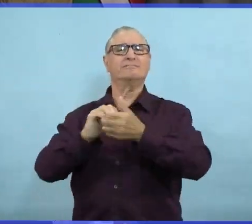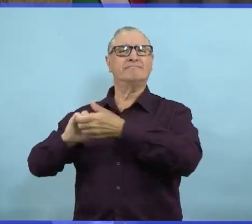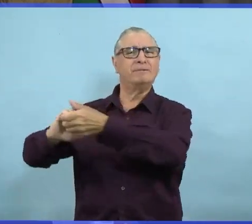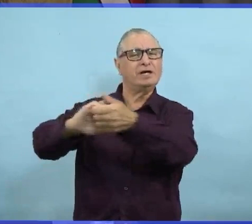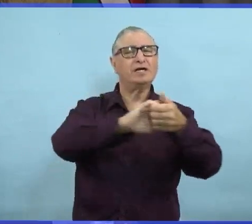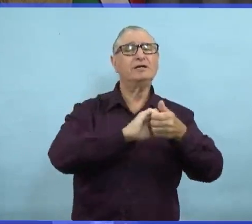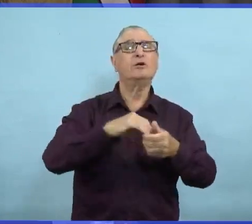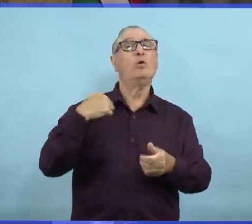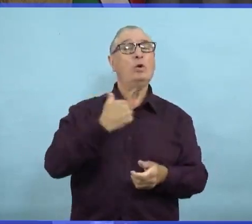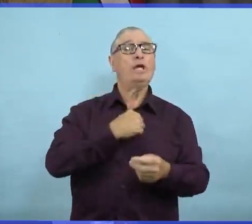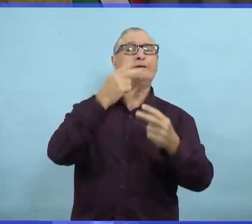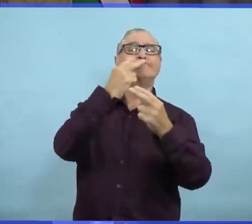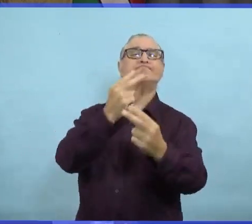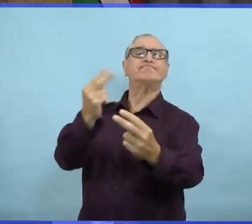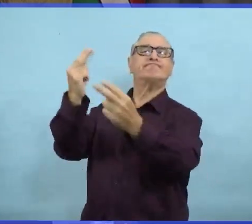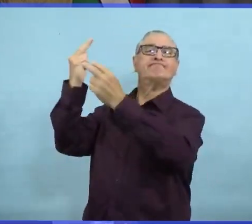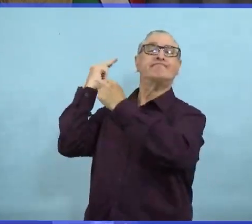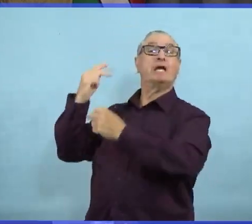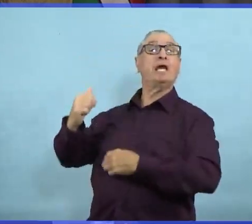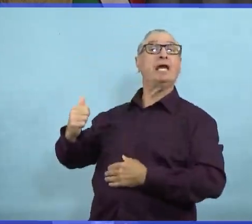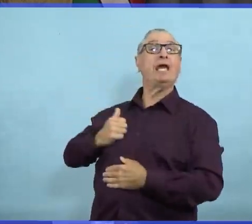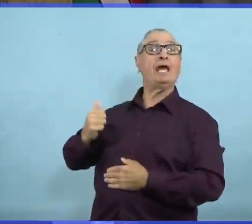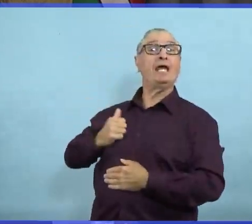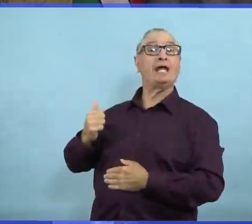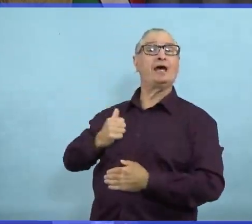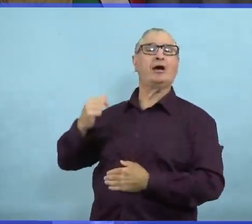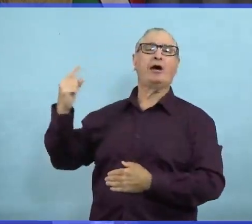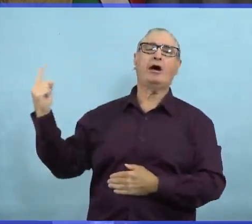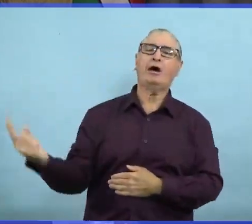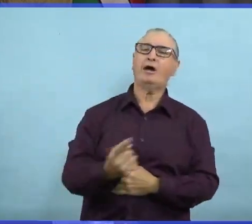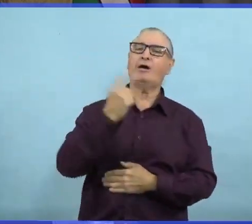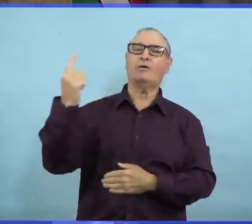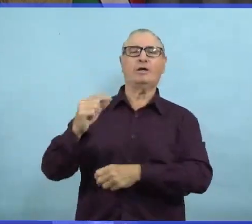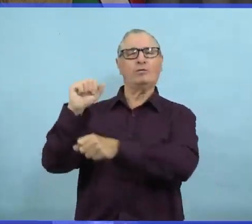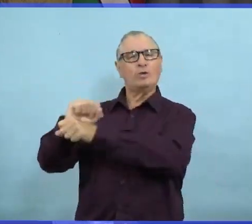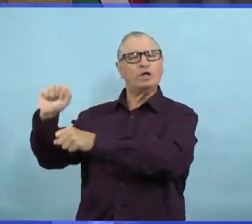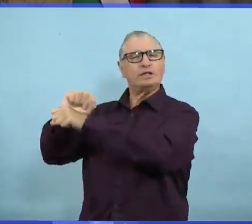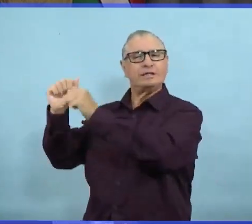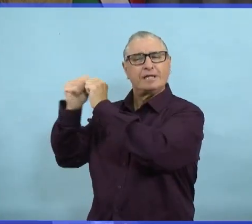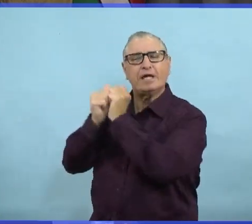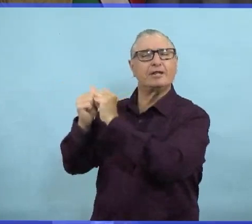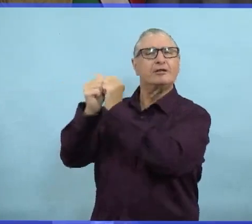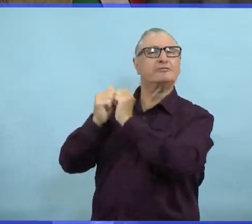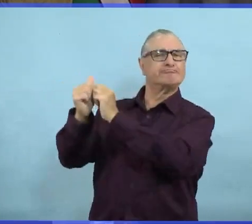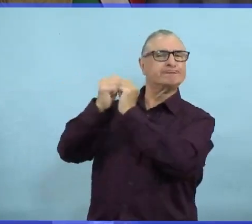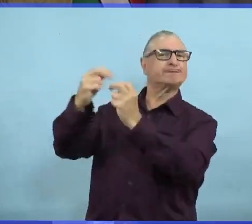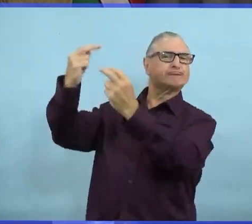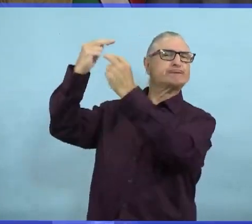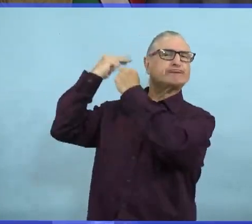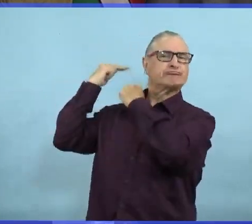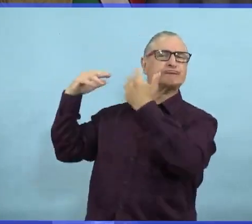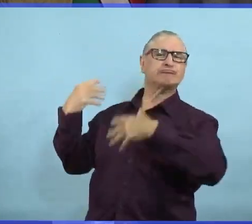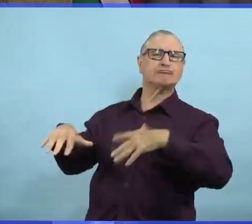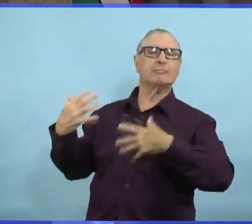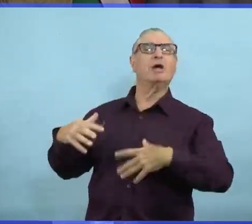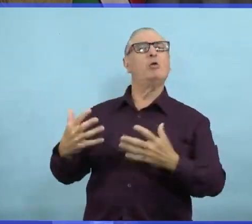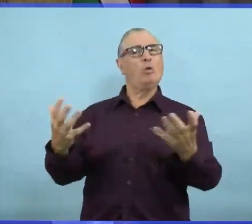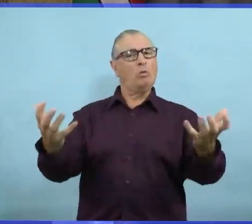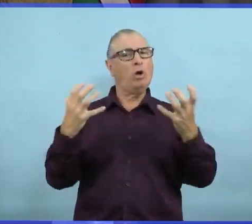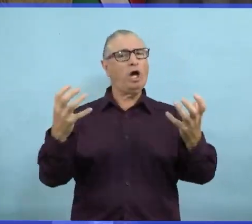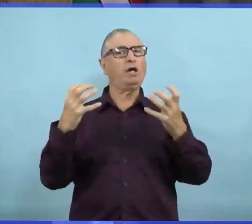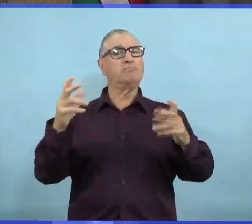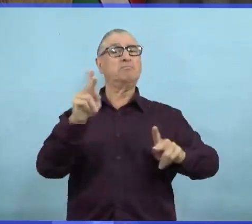that is an example to those around the world of our dedication to building something